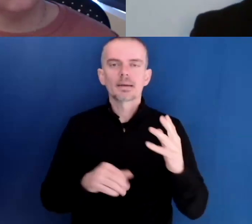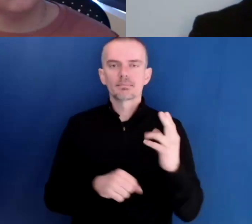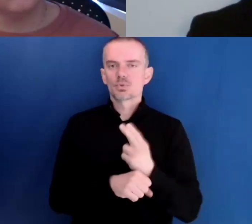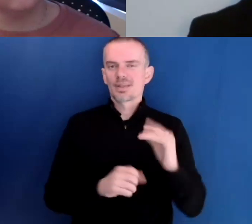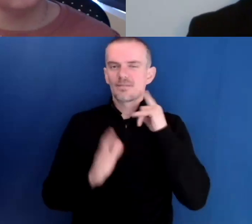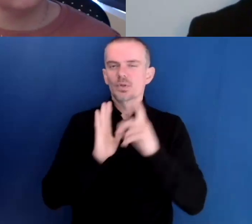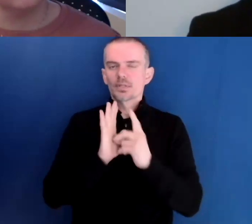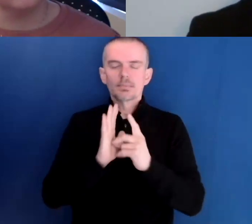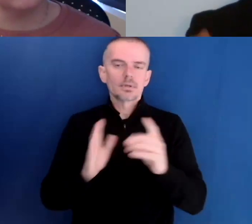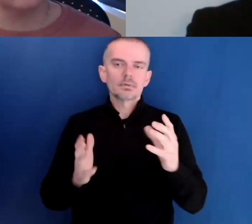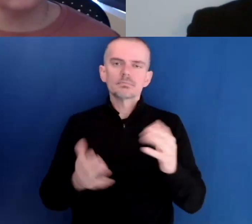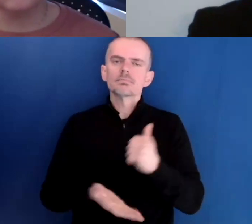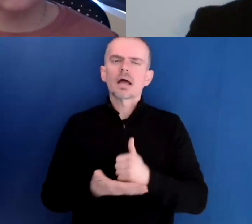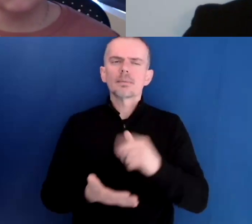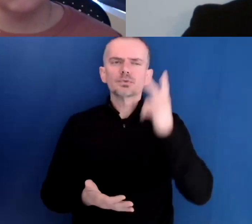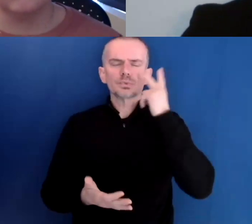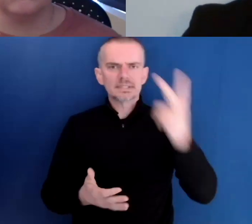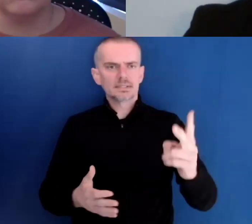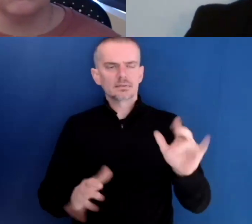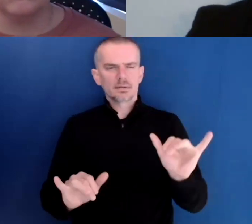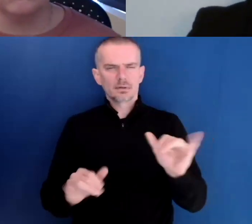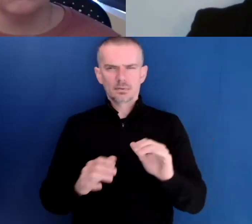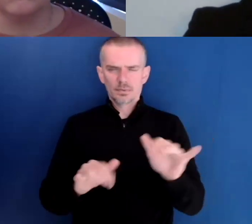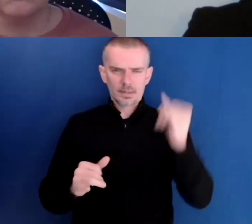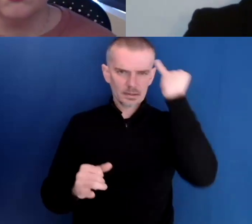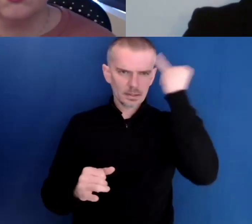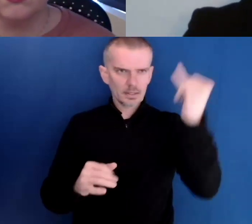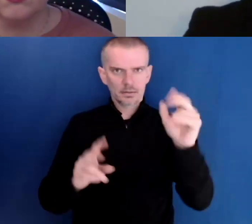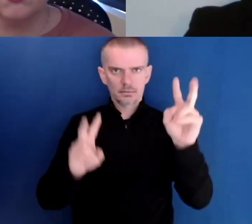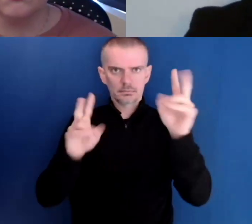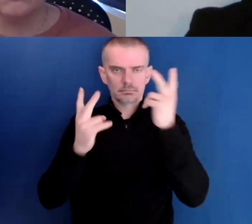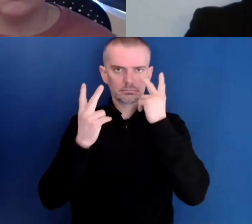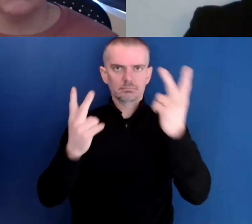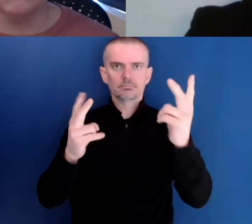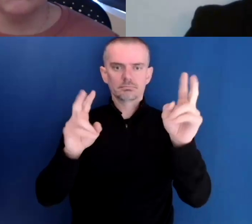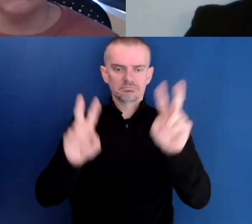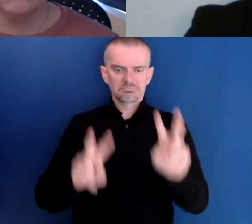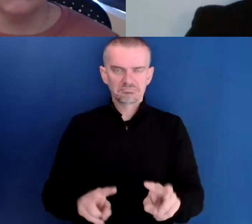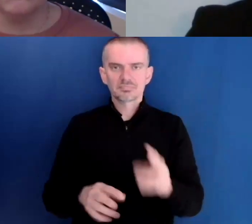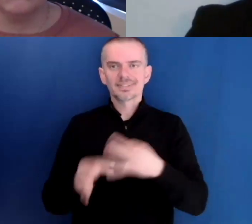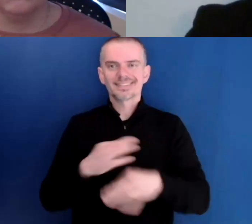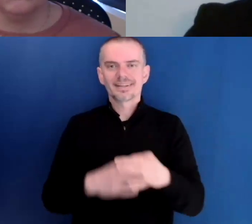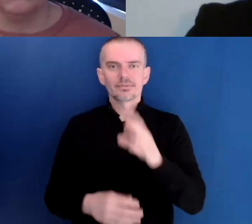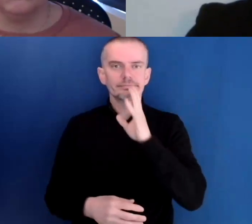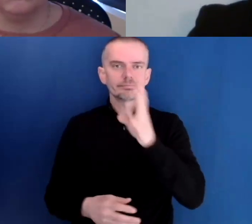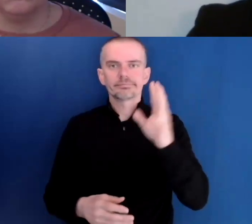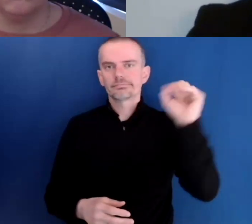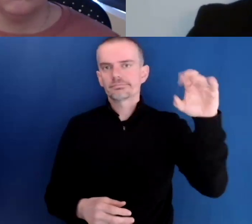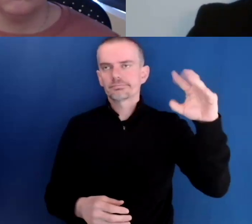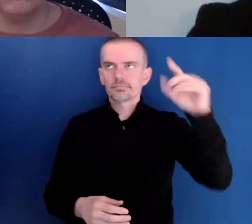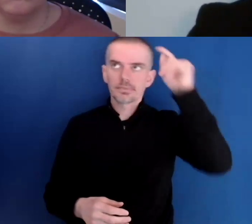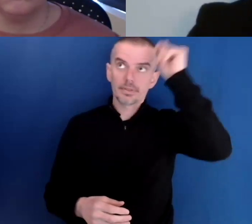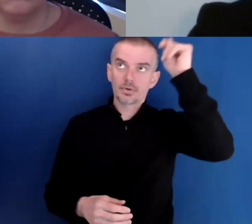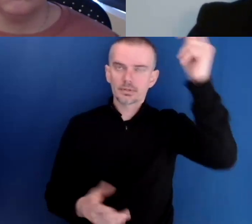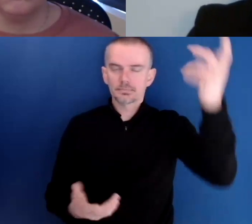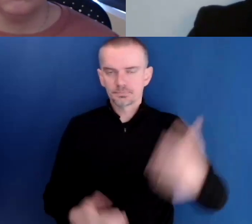see the practical application of some of these principles that we're talking about, rather than having it all in this theoretical realm.